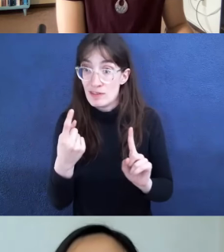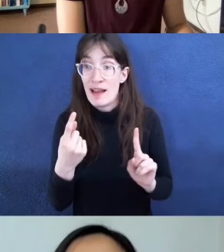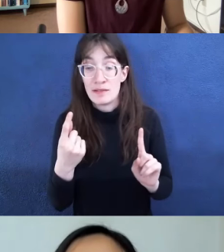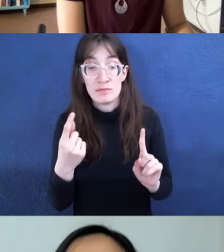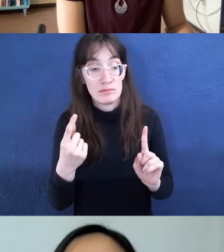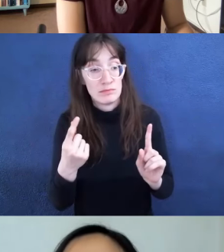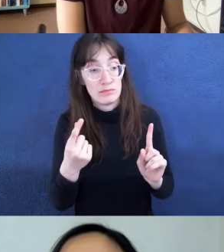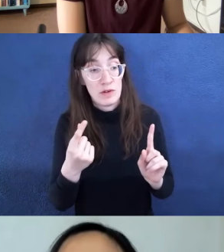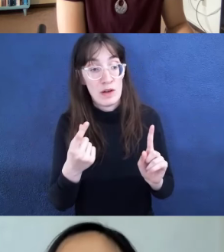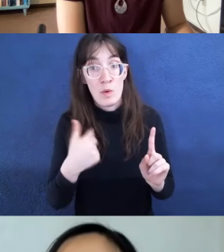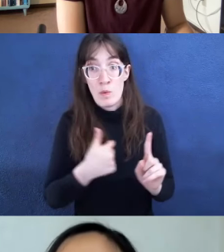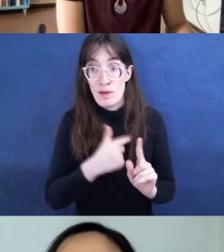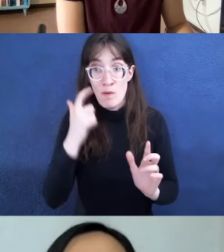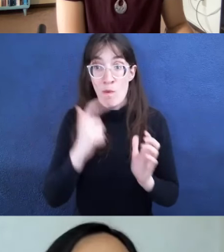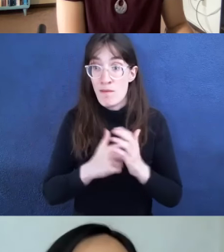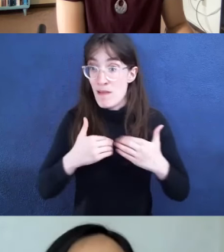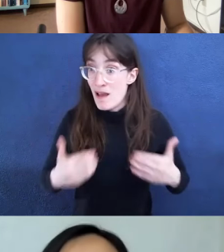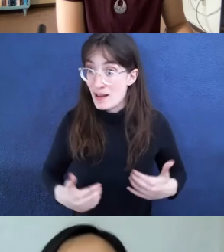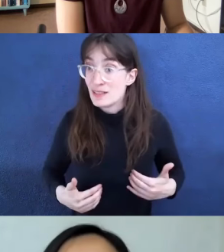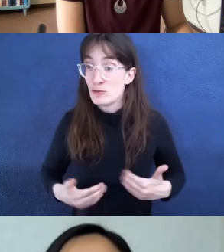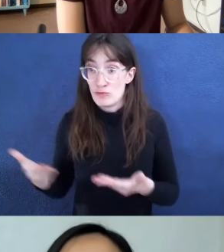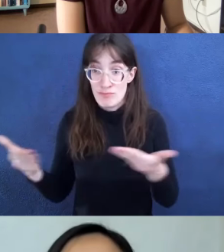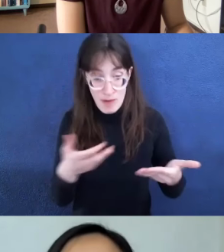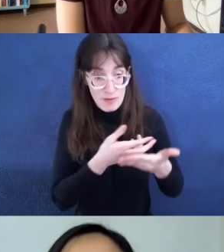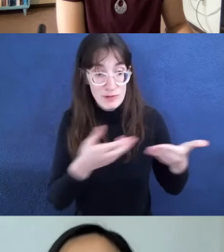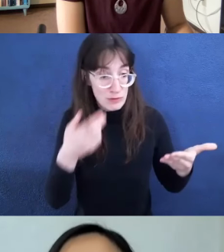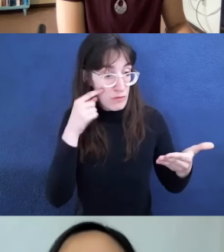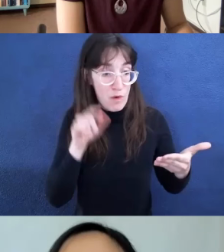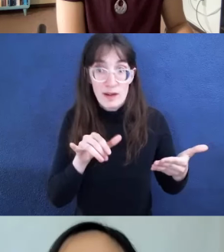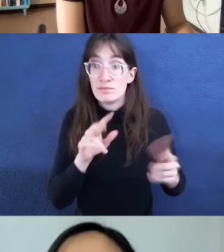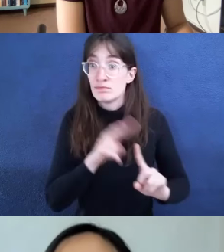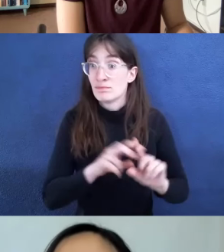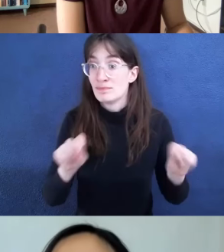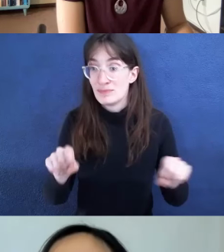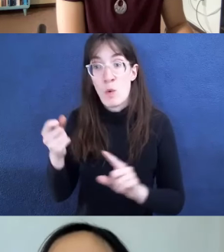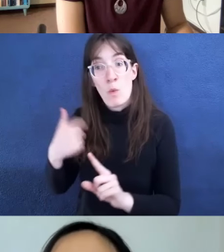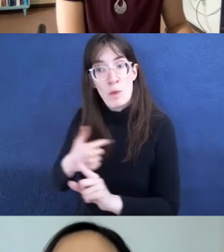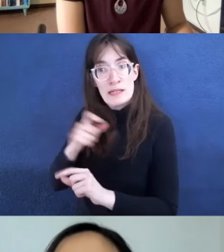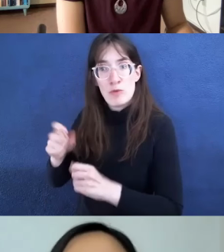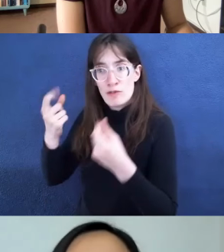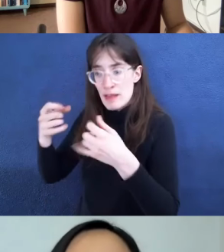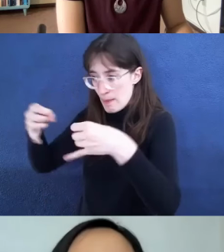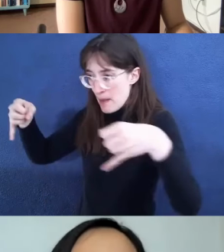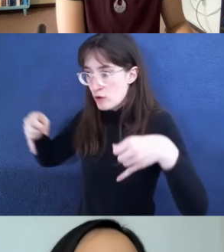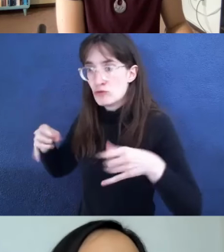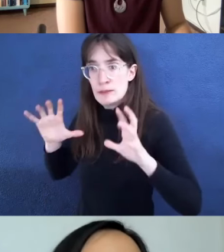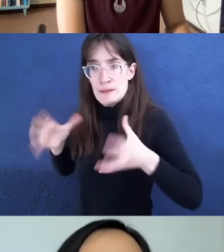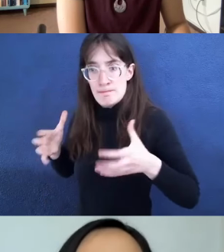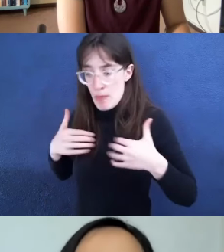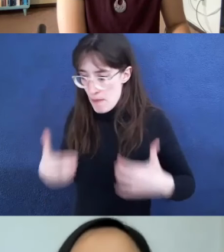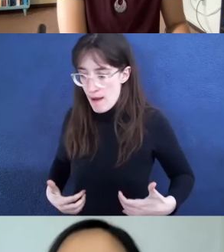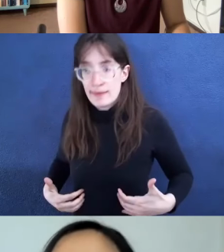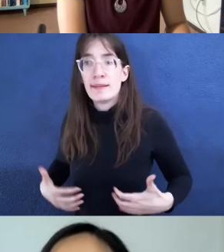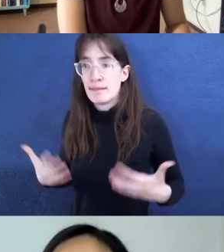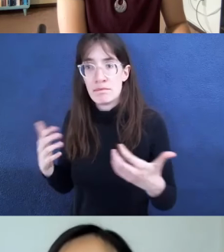we have to be aware of our body's boundaries and what we're containing. So some of the ways that he